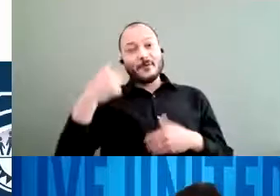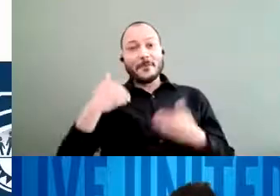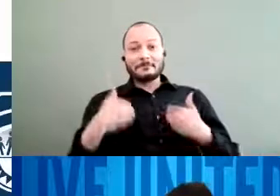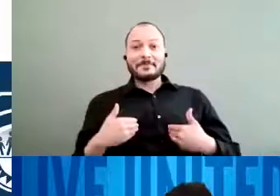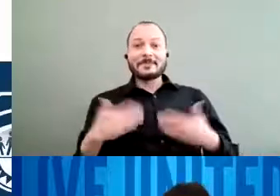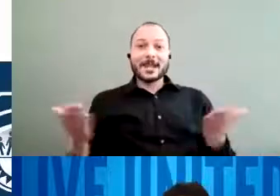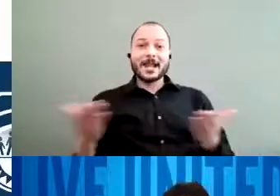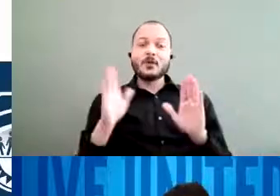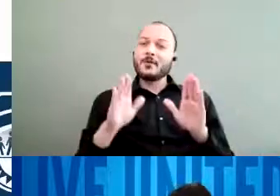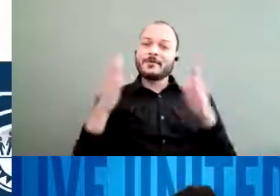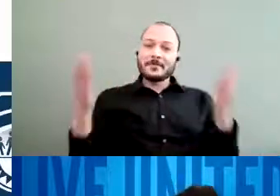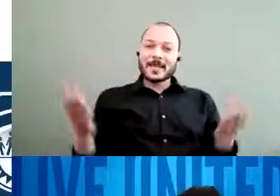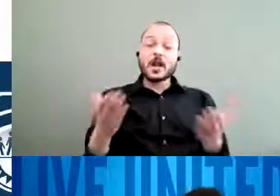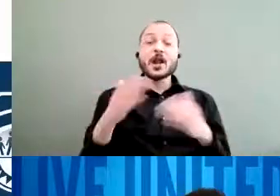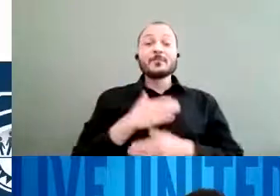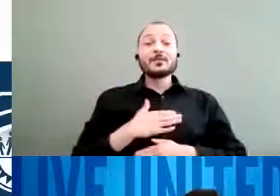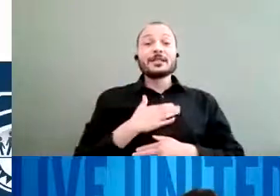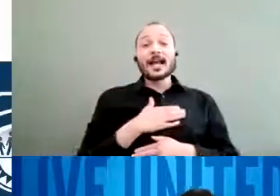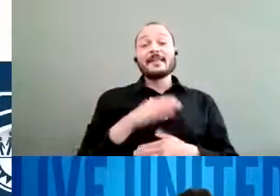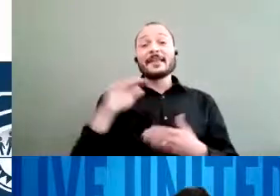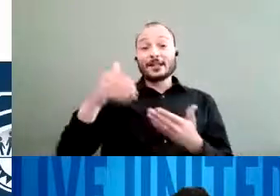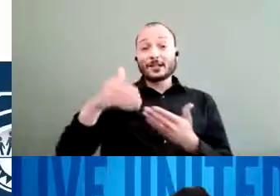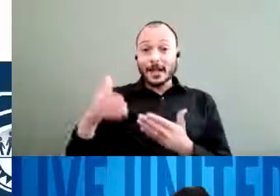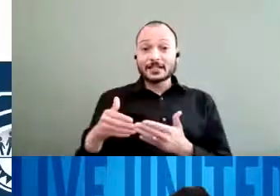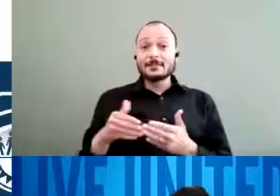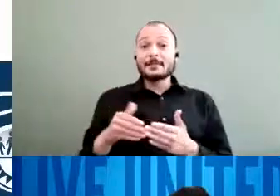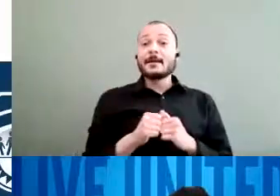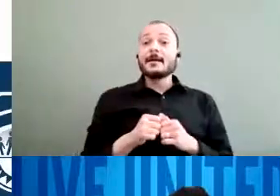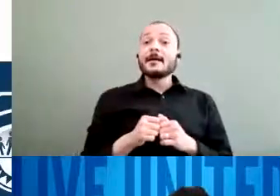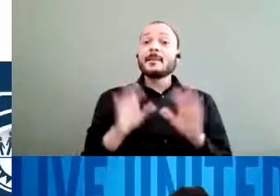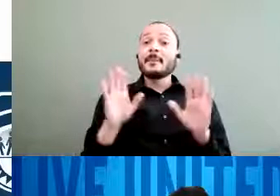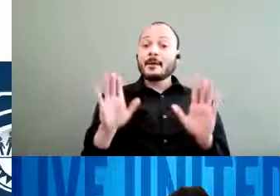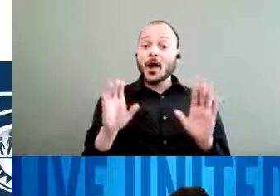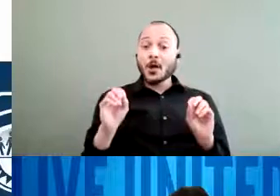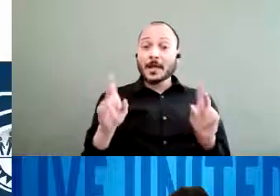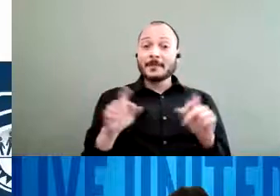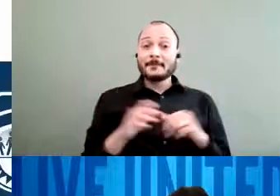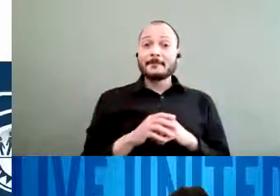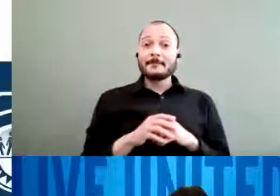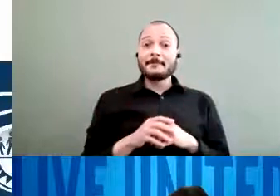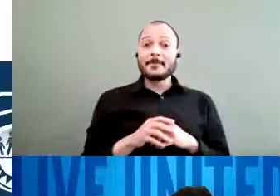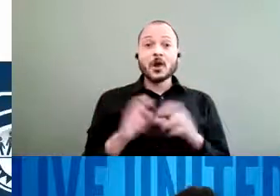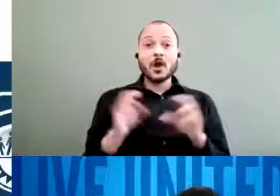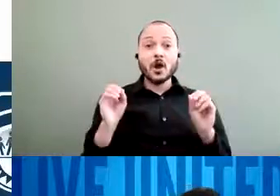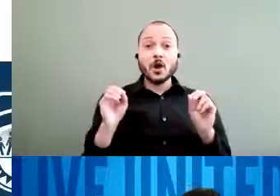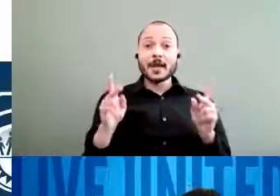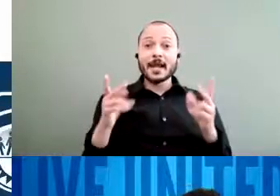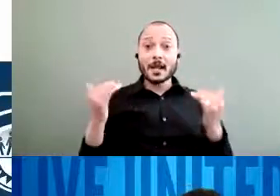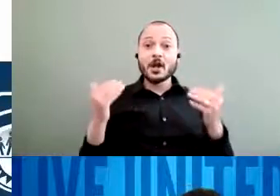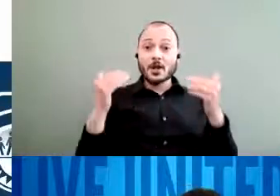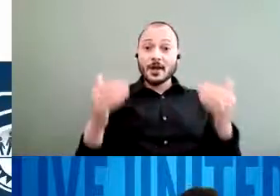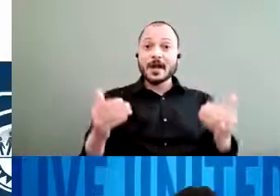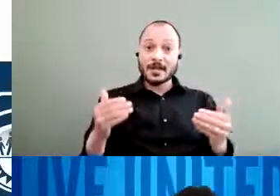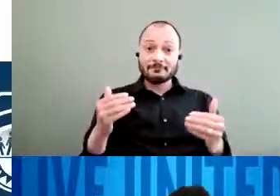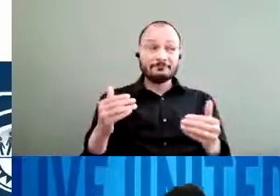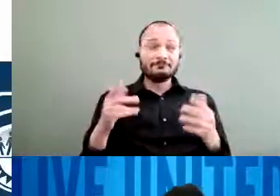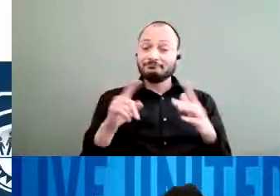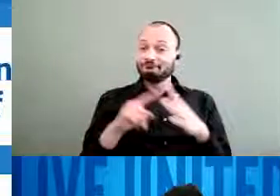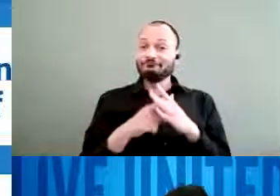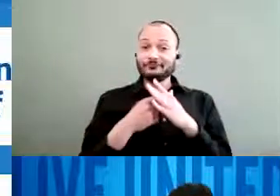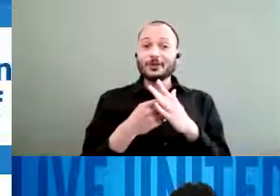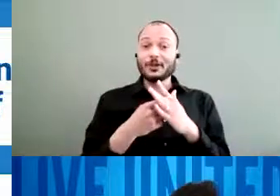be here and appreciate the introduction. All right. Let's go ahead and jump right into